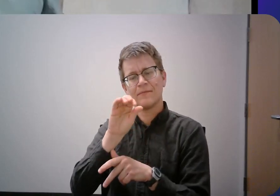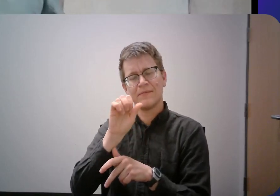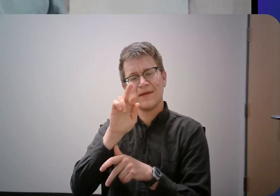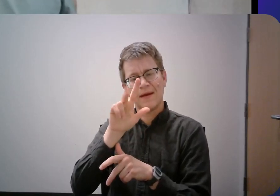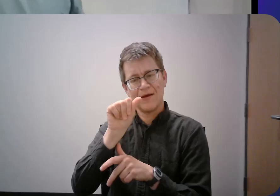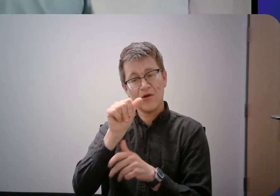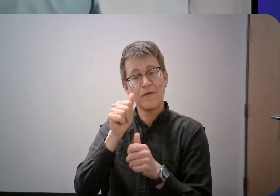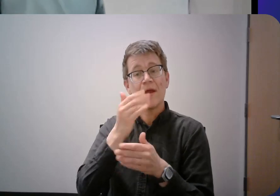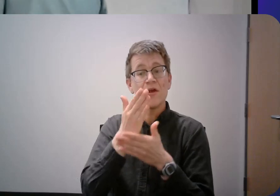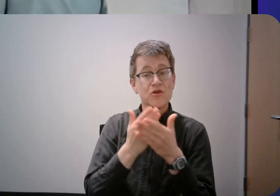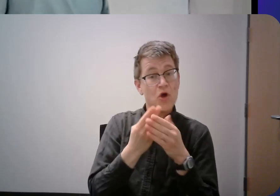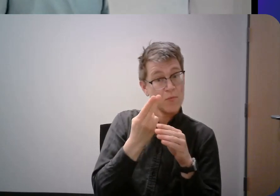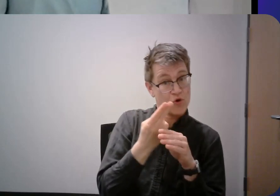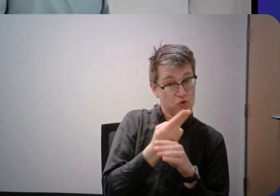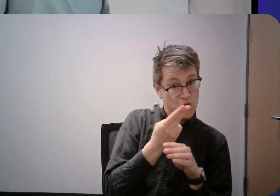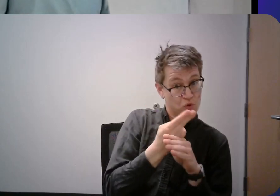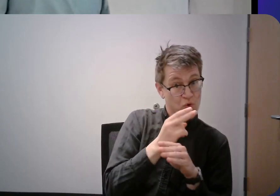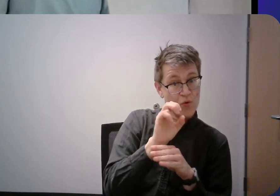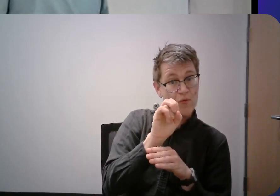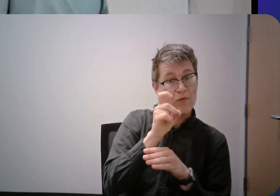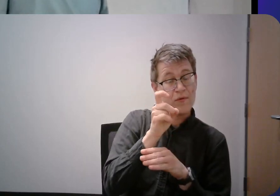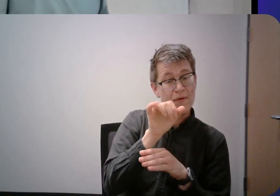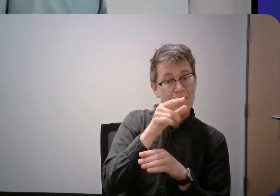or good bacteria.